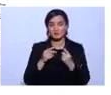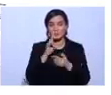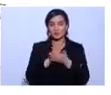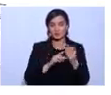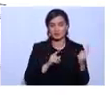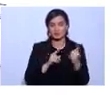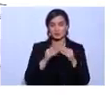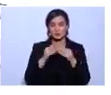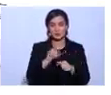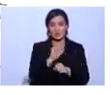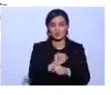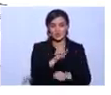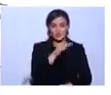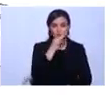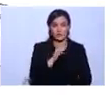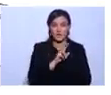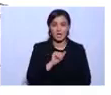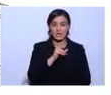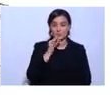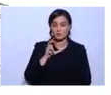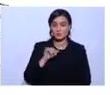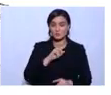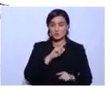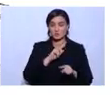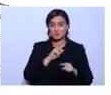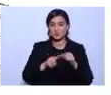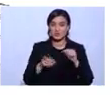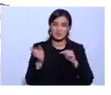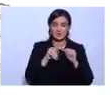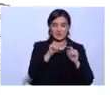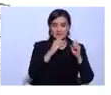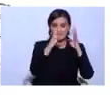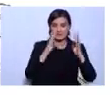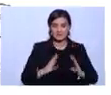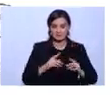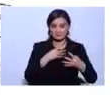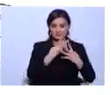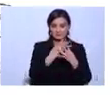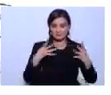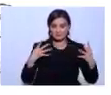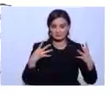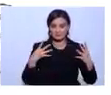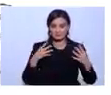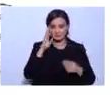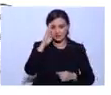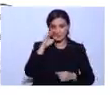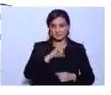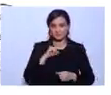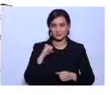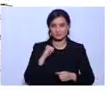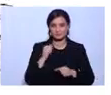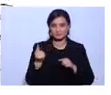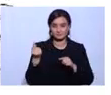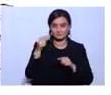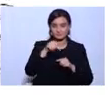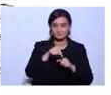tell it to stop. So Huck tells Jim, quickly get into the tent, and when the men come to the